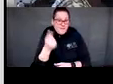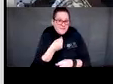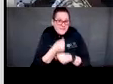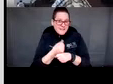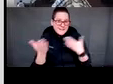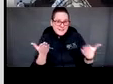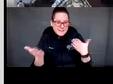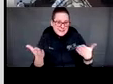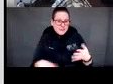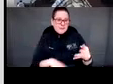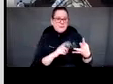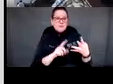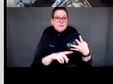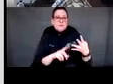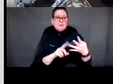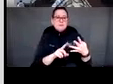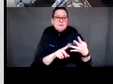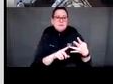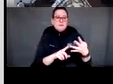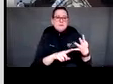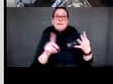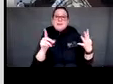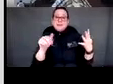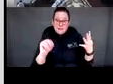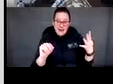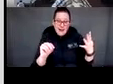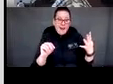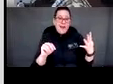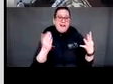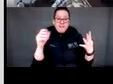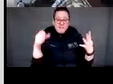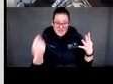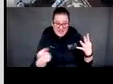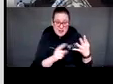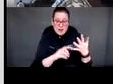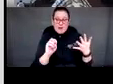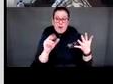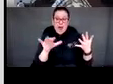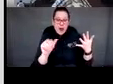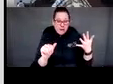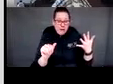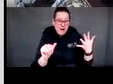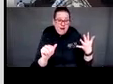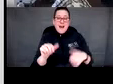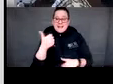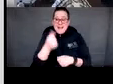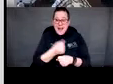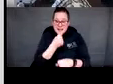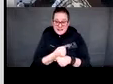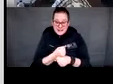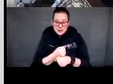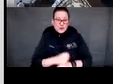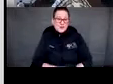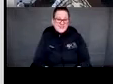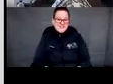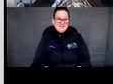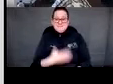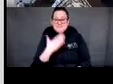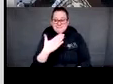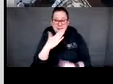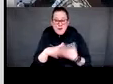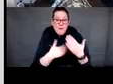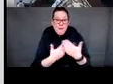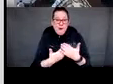service, Dan Gibson, also 15 years, and Erica Owens at 10 years of service. Thank you all